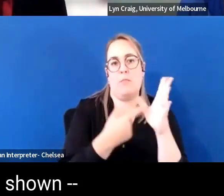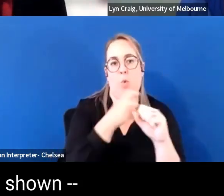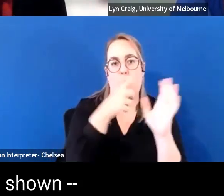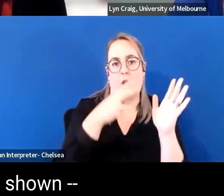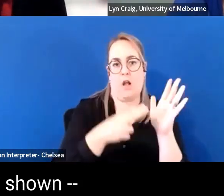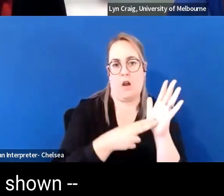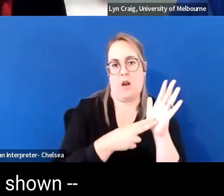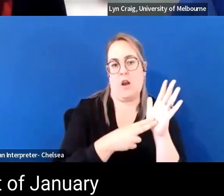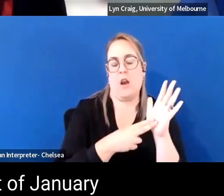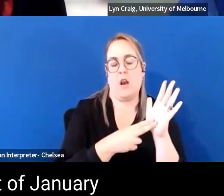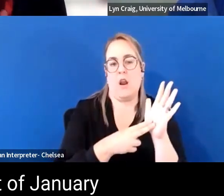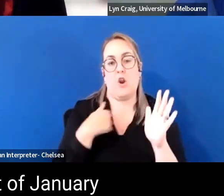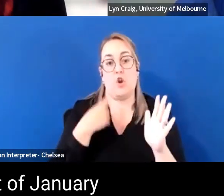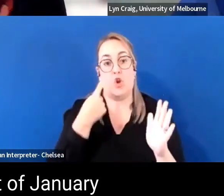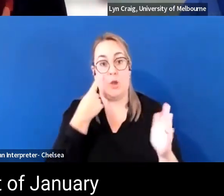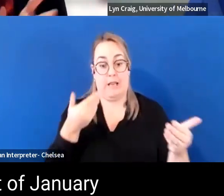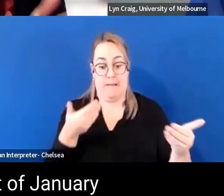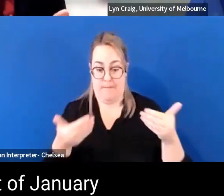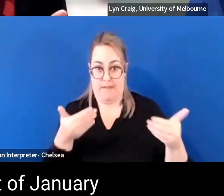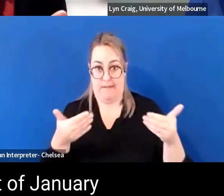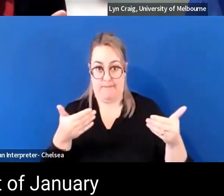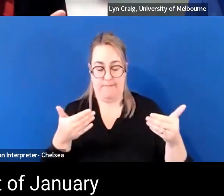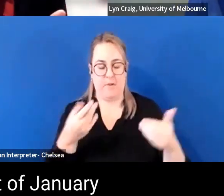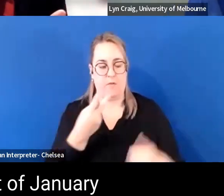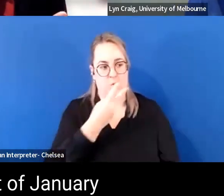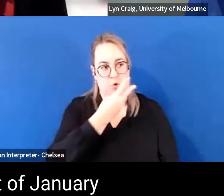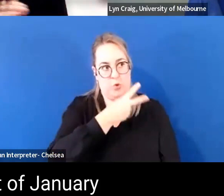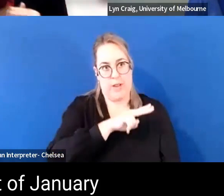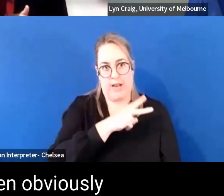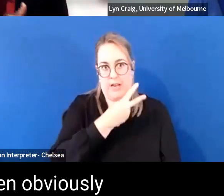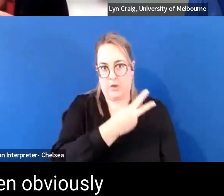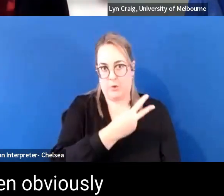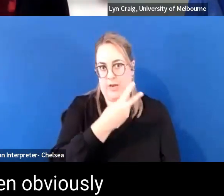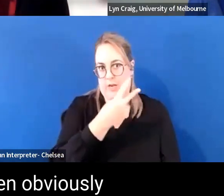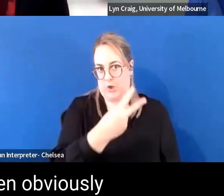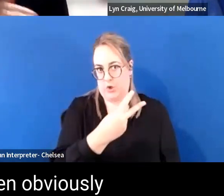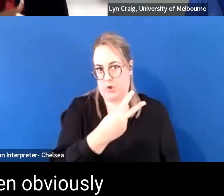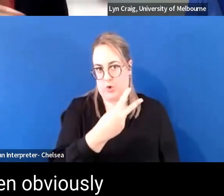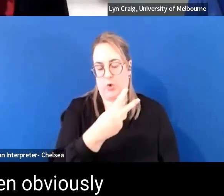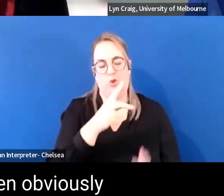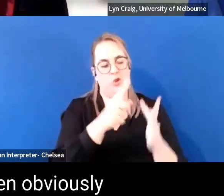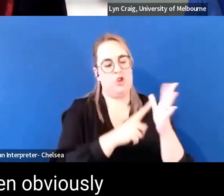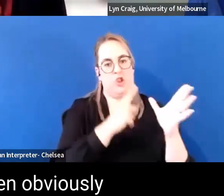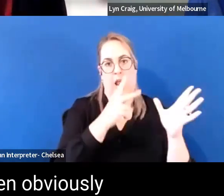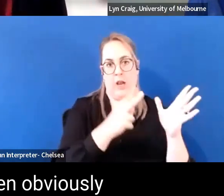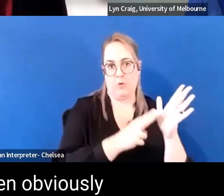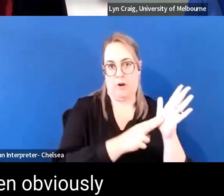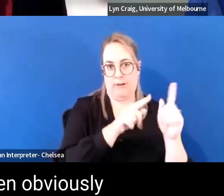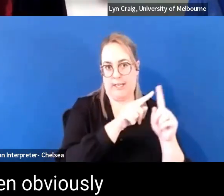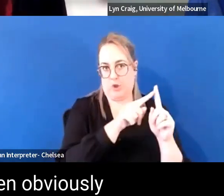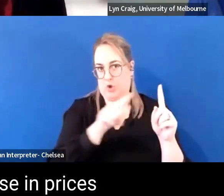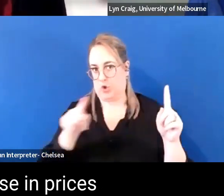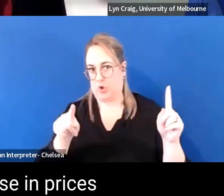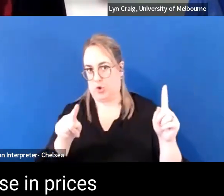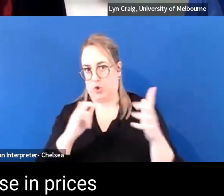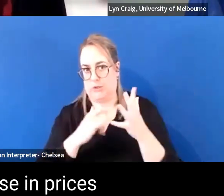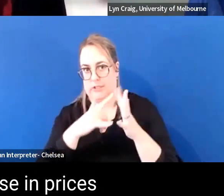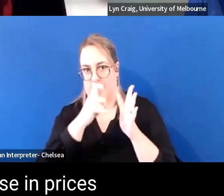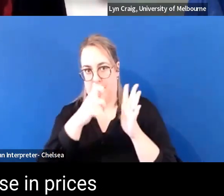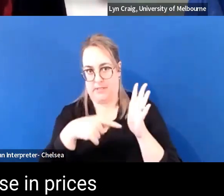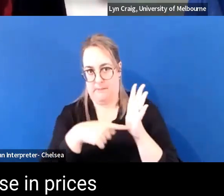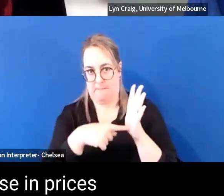look at 2022, that period sort of January to September, where, you know, we've seen obviously, you know, starting there that, you